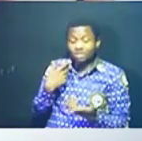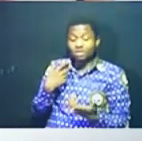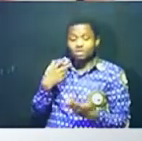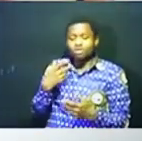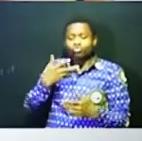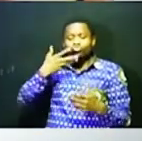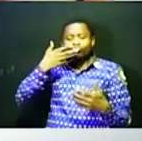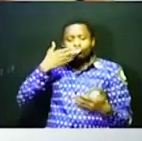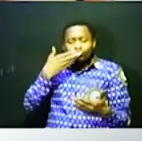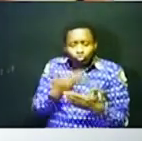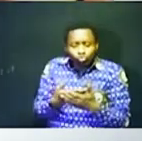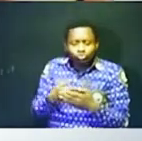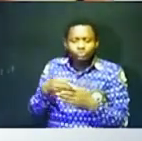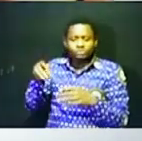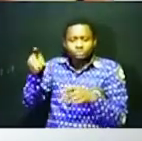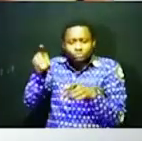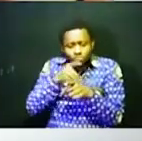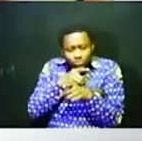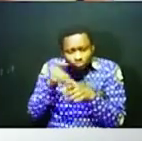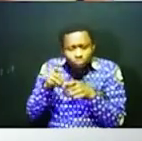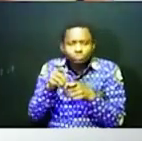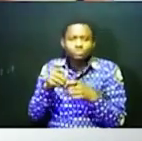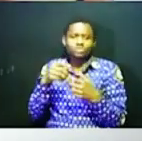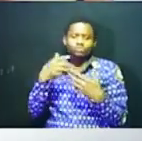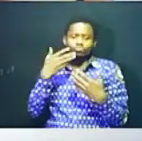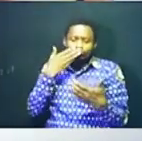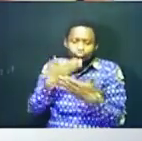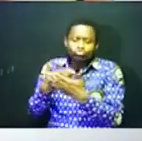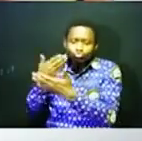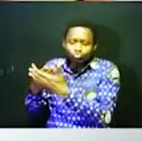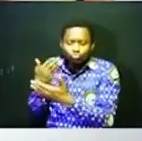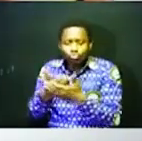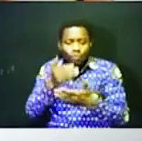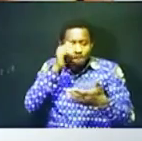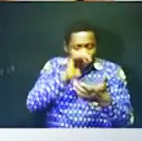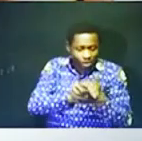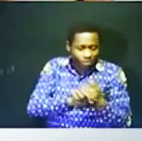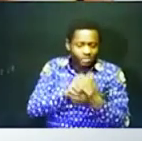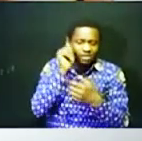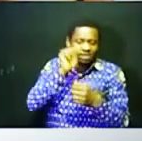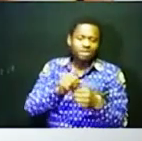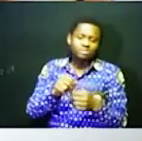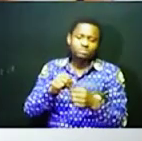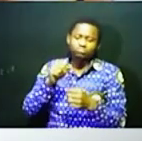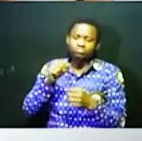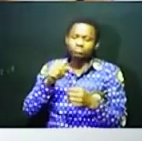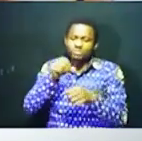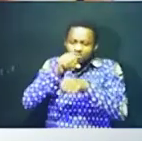the church and Christ than all the sermons that can be